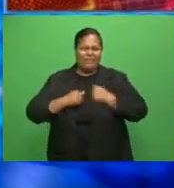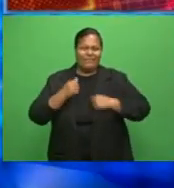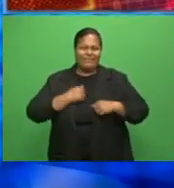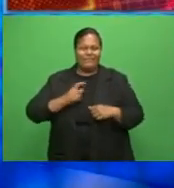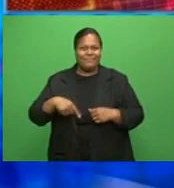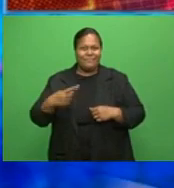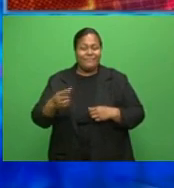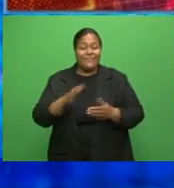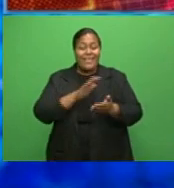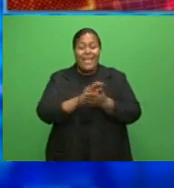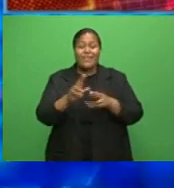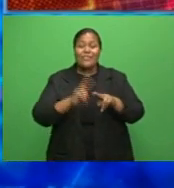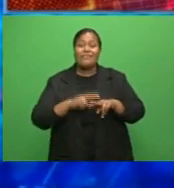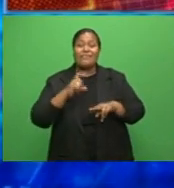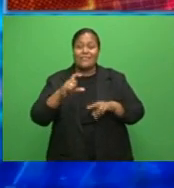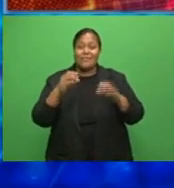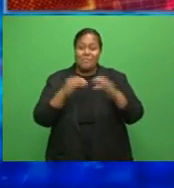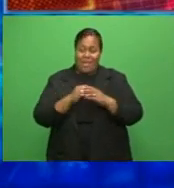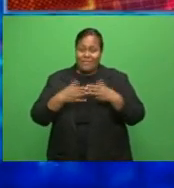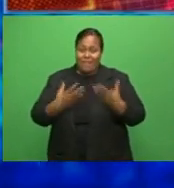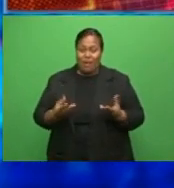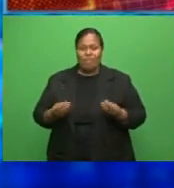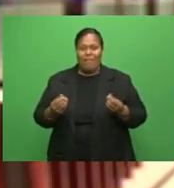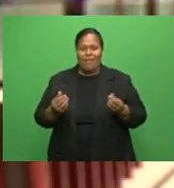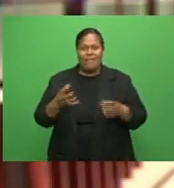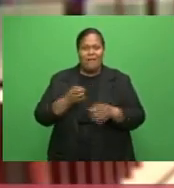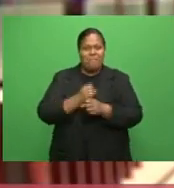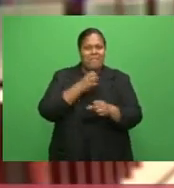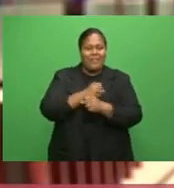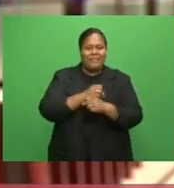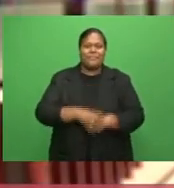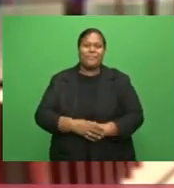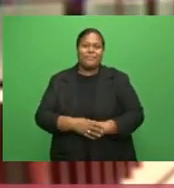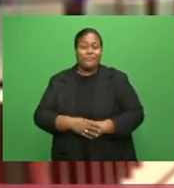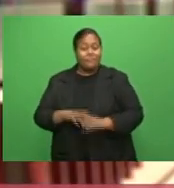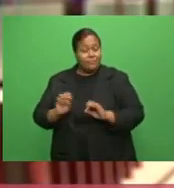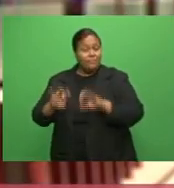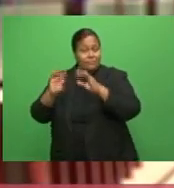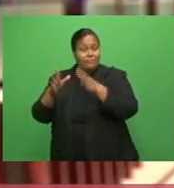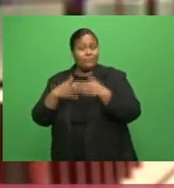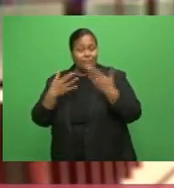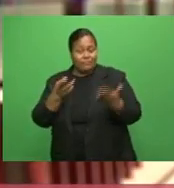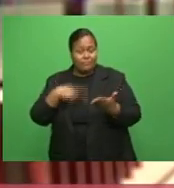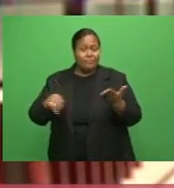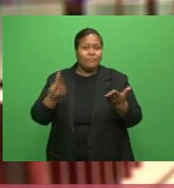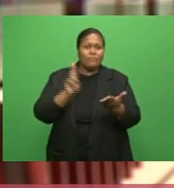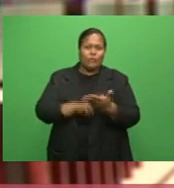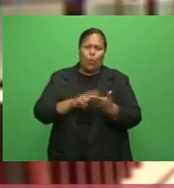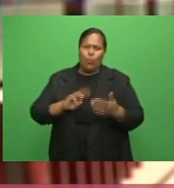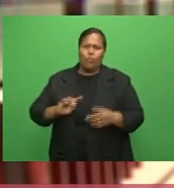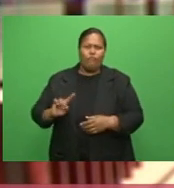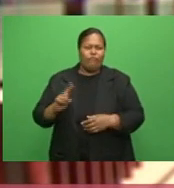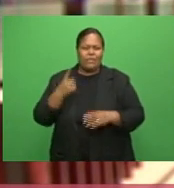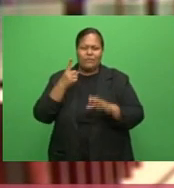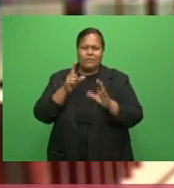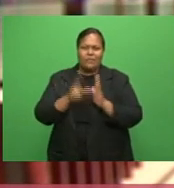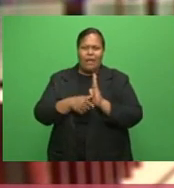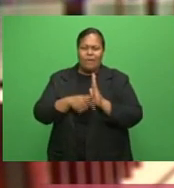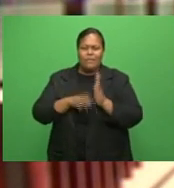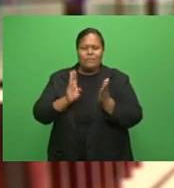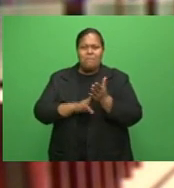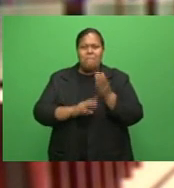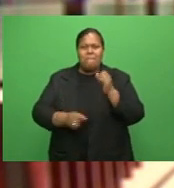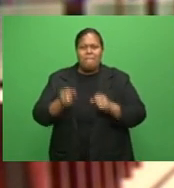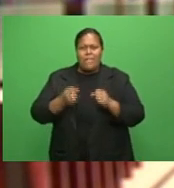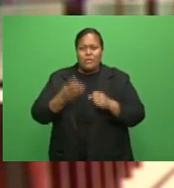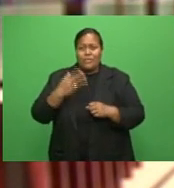from HFC Bank with the latest in the money market. Australia has recorded annual deflation for the first time since March